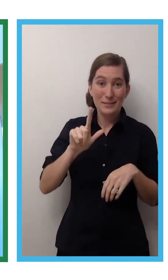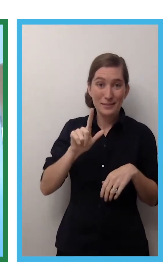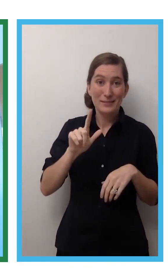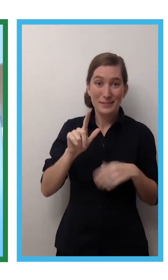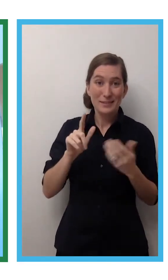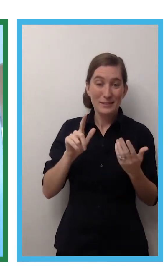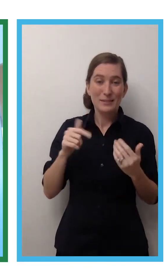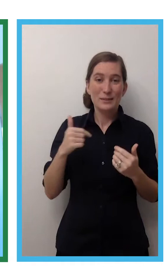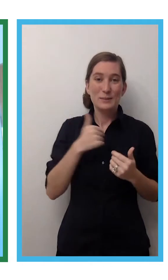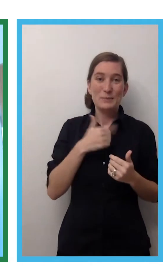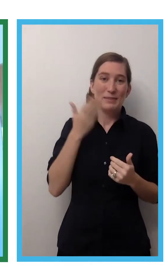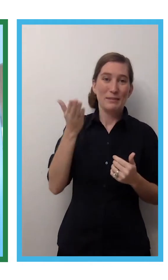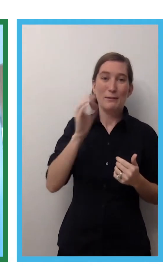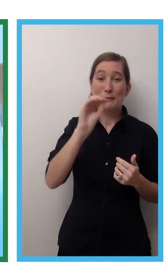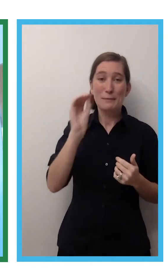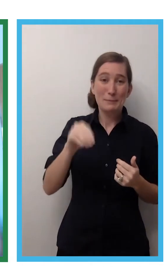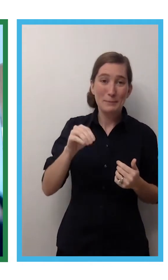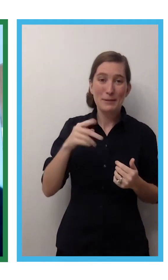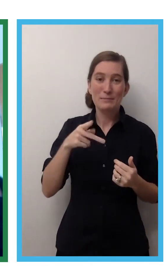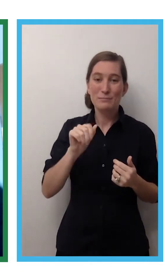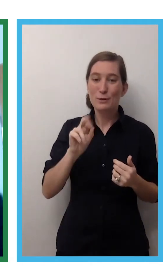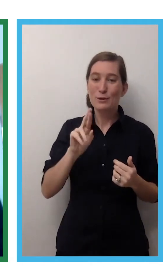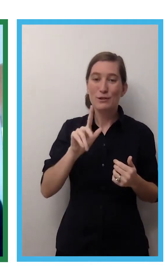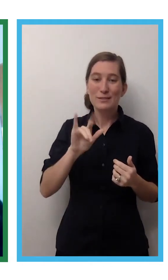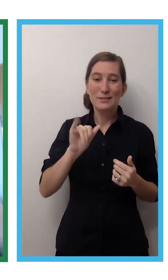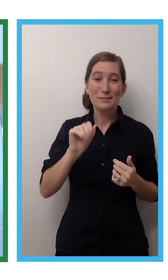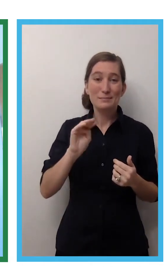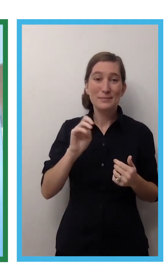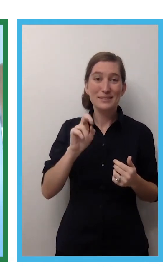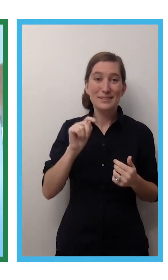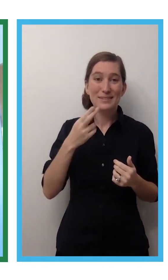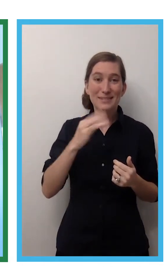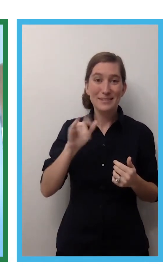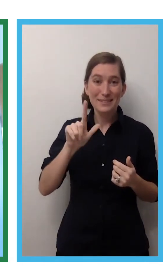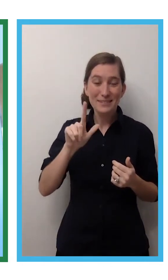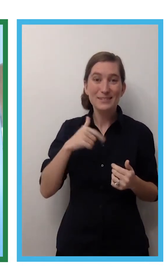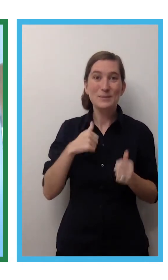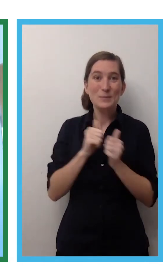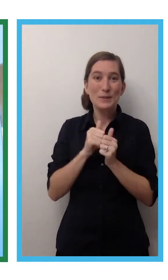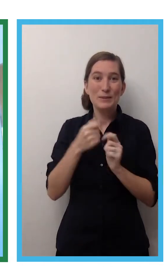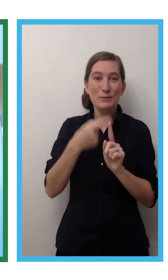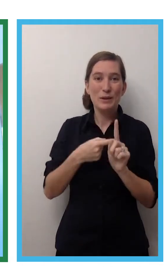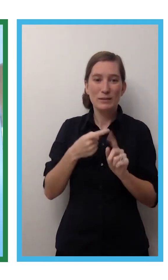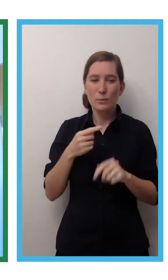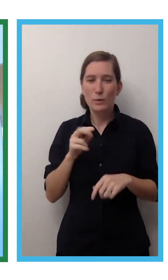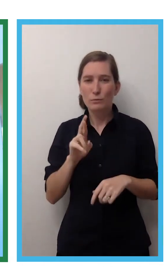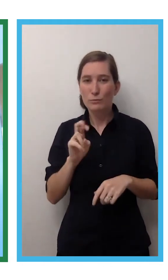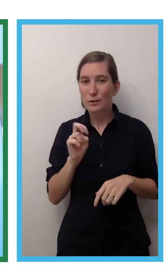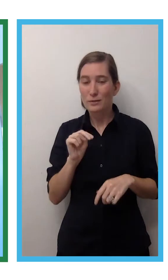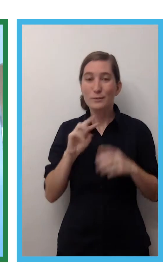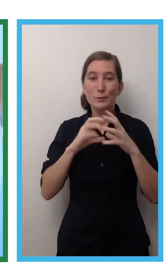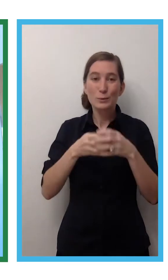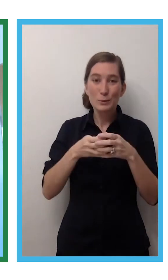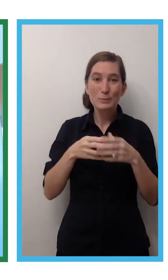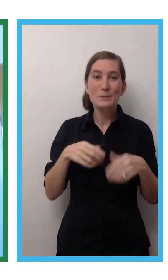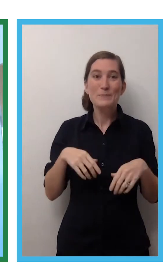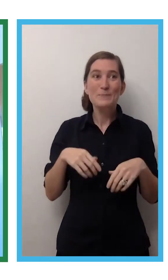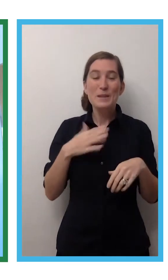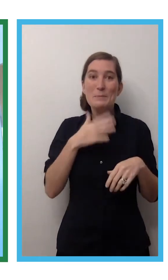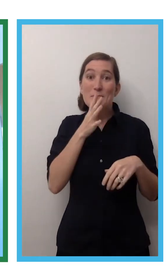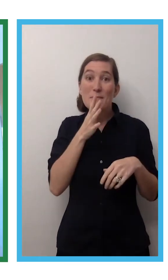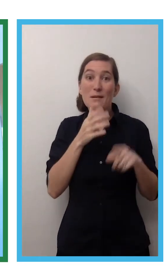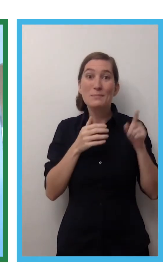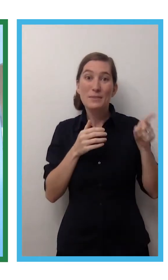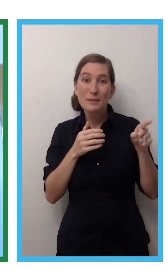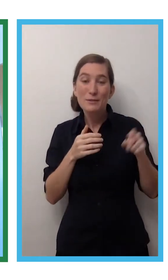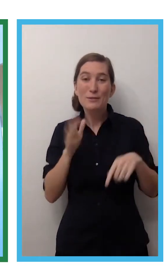Ottawa, and now I'm at my mom's house in Renfrew. Yeah, Renfrew, shout out. She's about 45 minutes north of Ottawa. So yes,